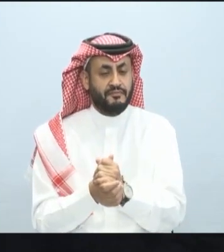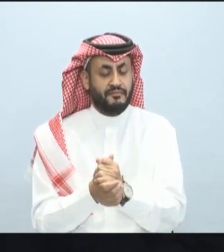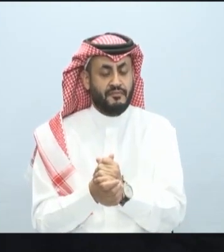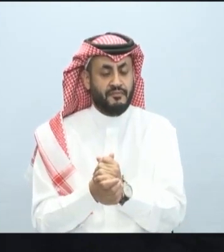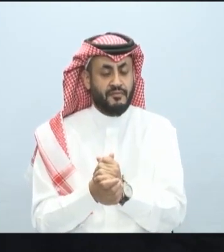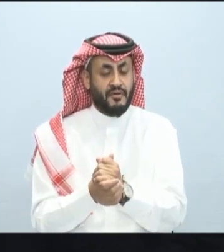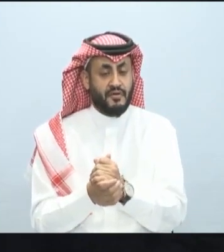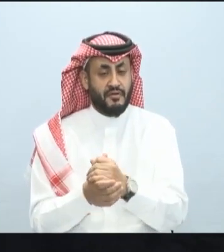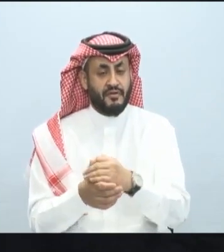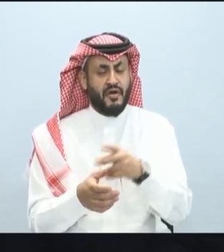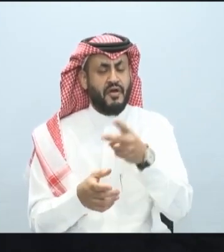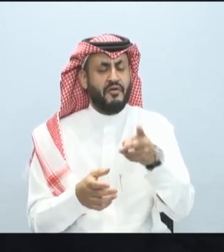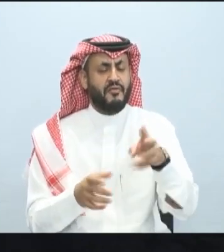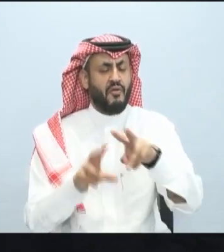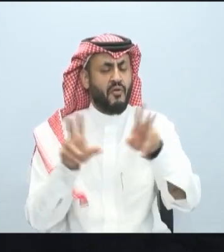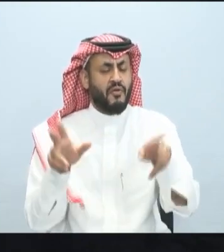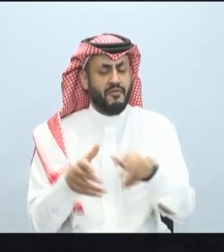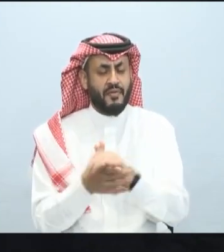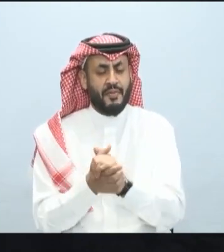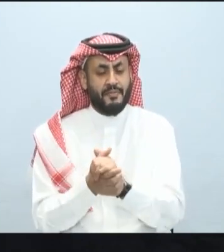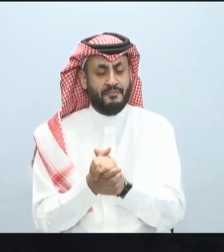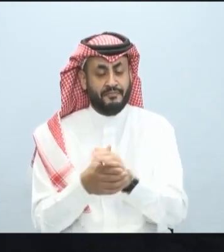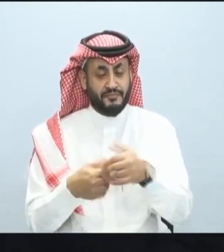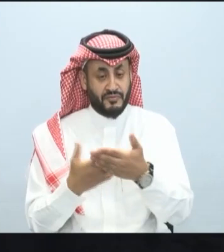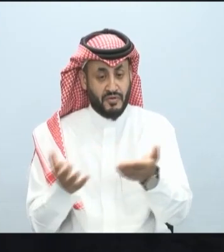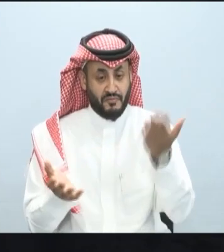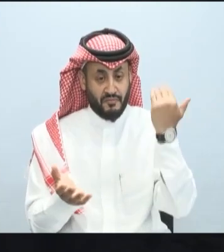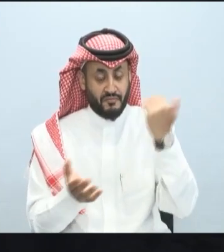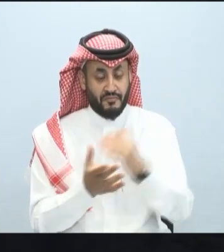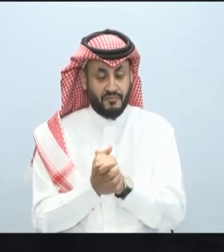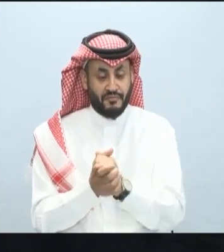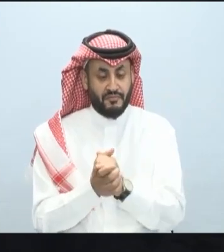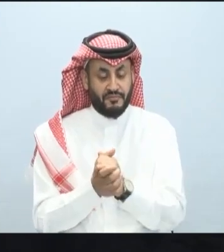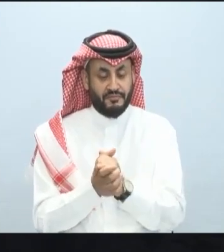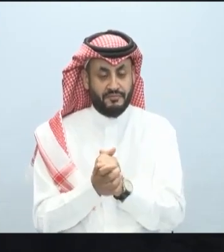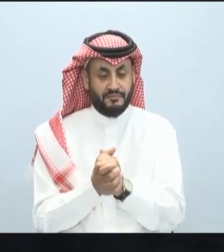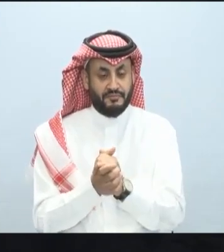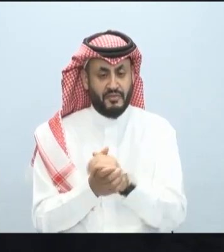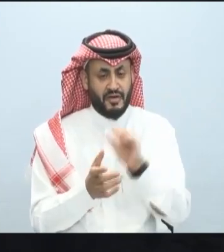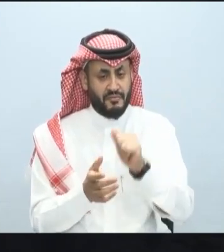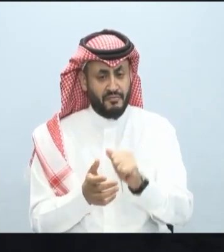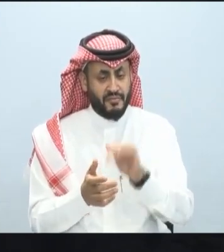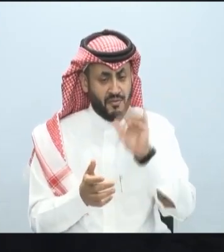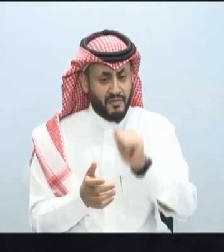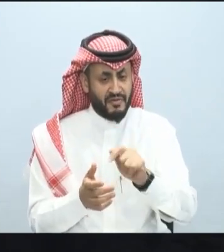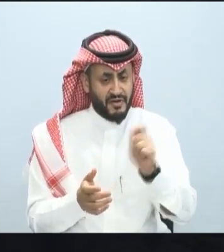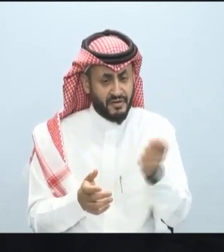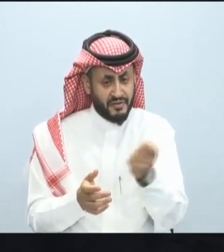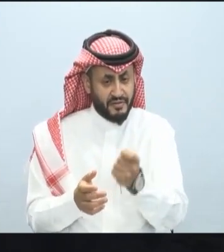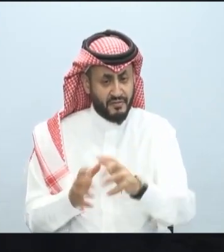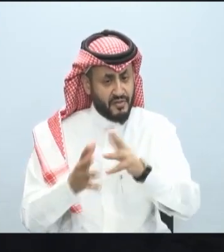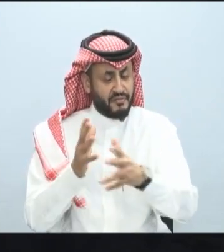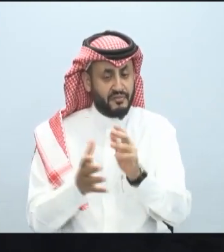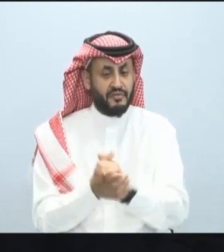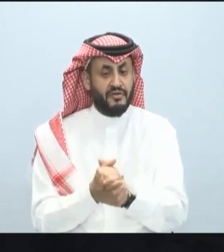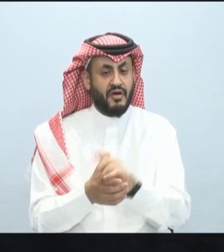that you are going to research, and note that I explained before, you are not writing the story of the movie,